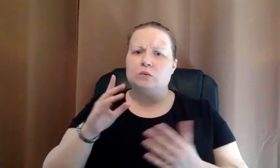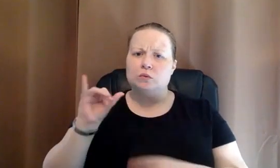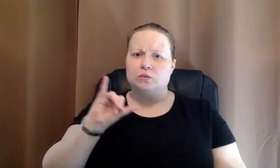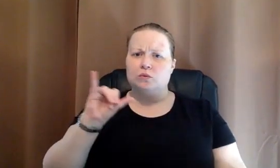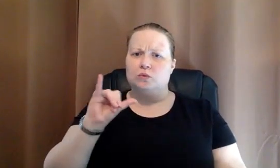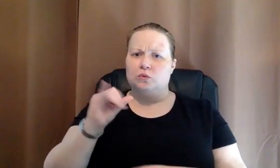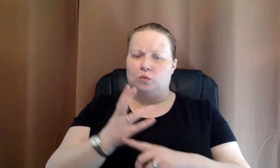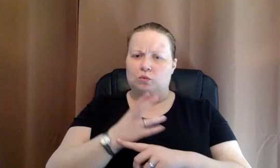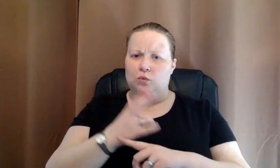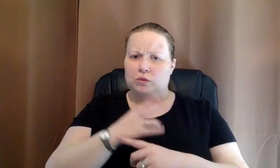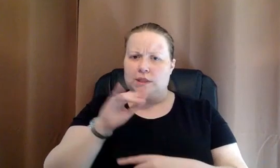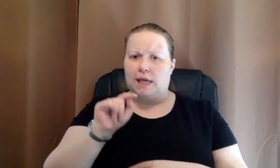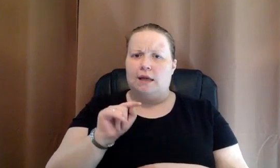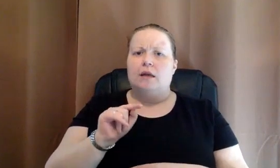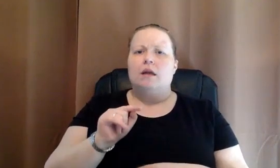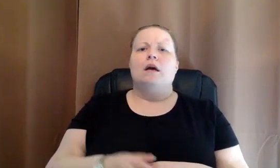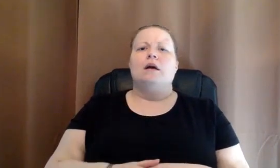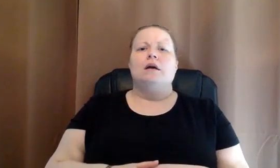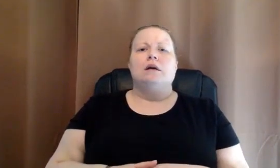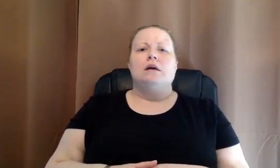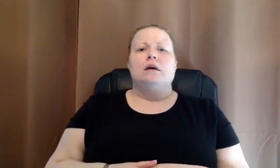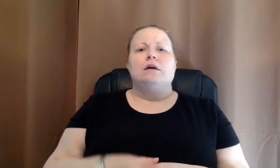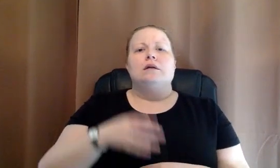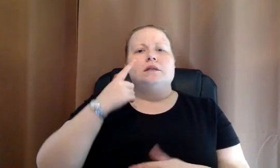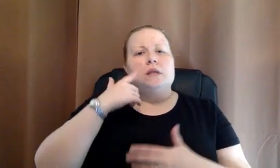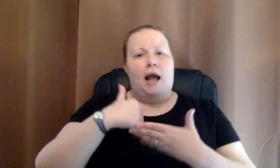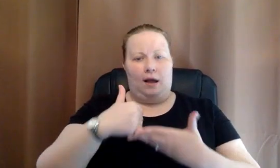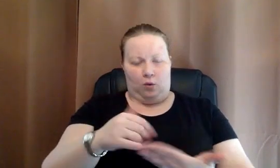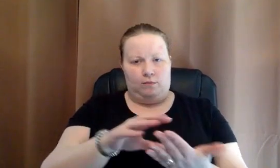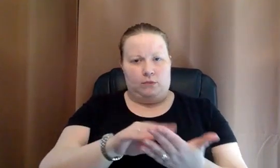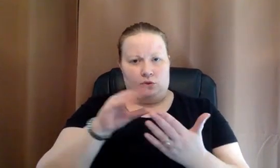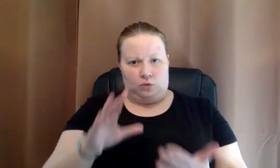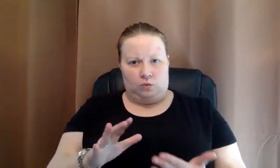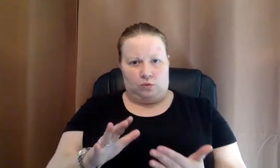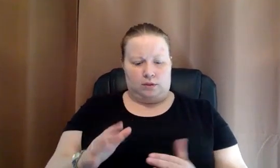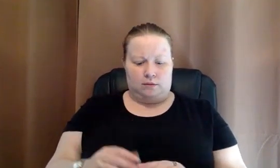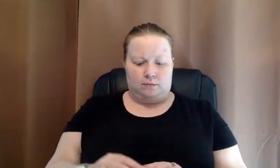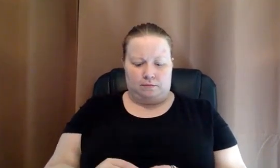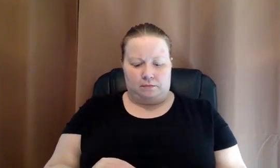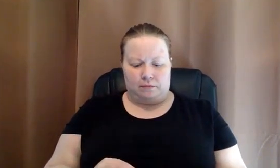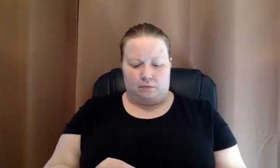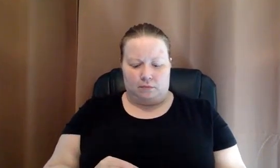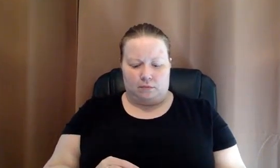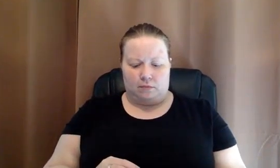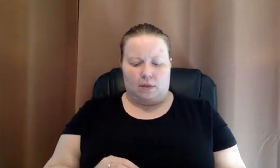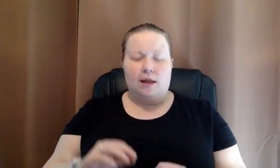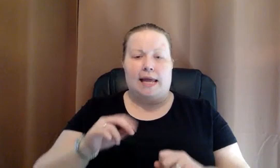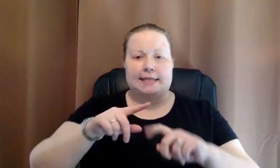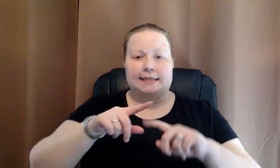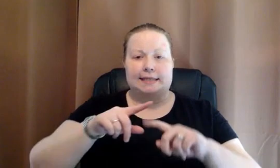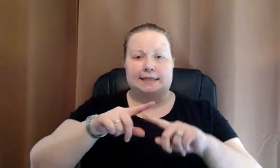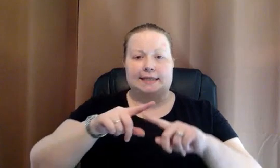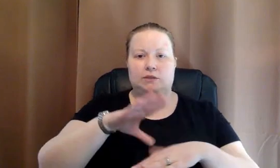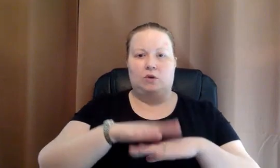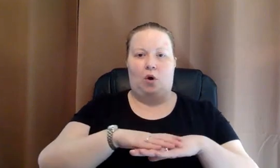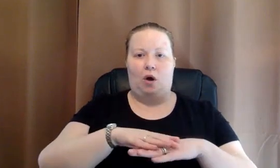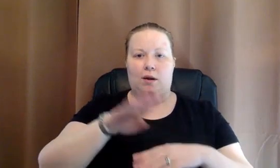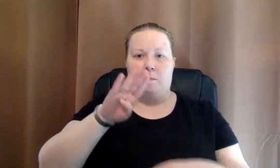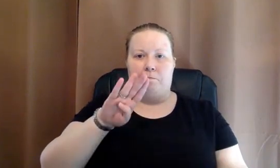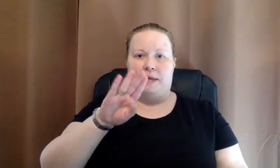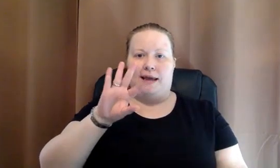it to help those students. So it's based on the B.F.